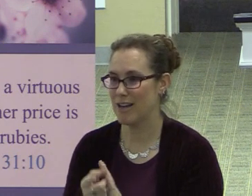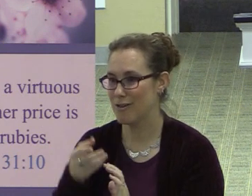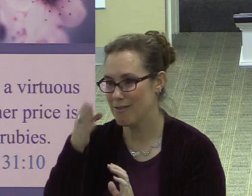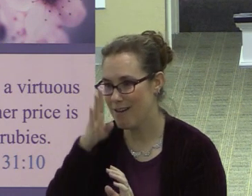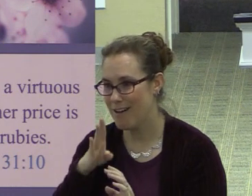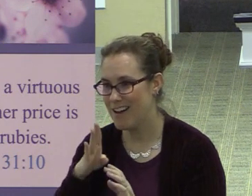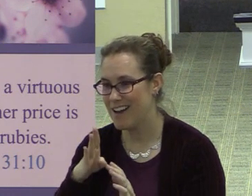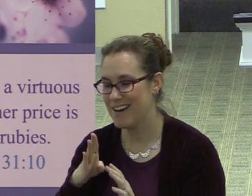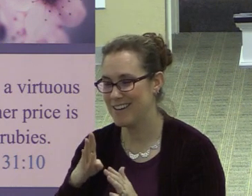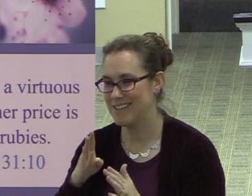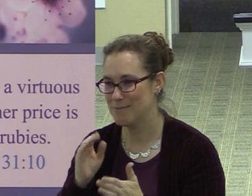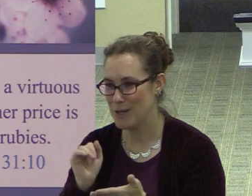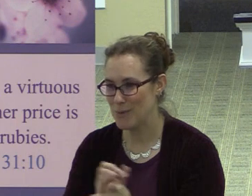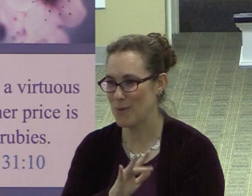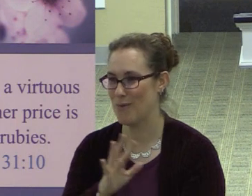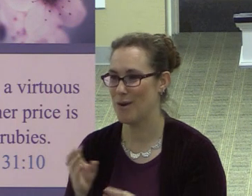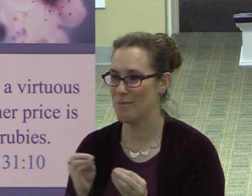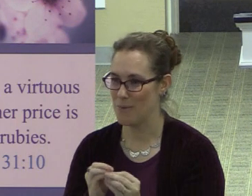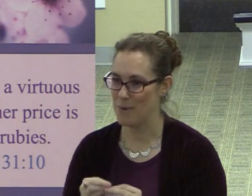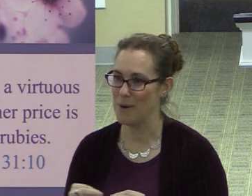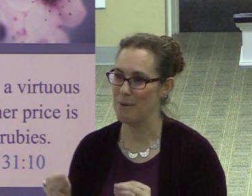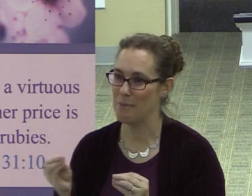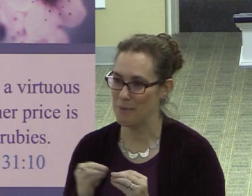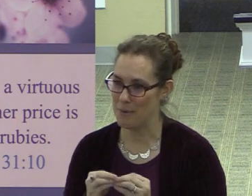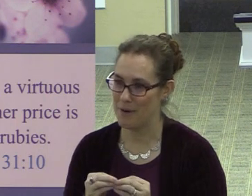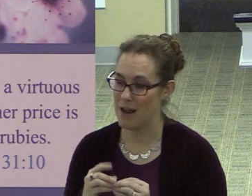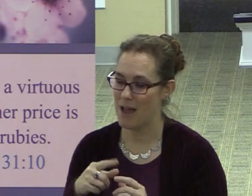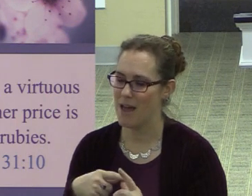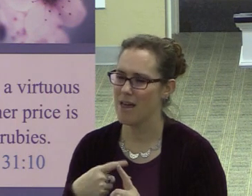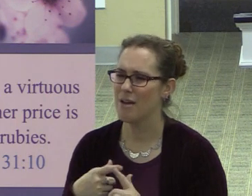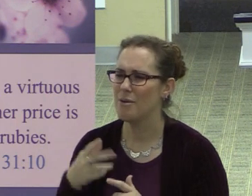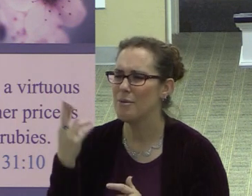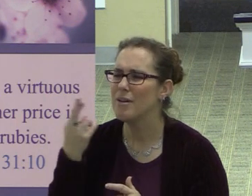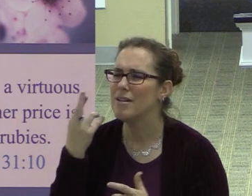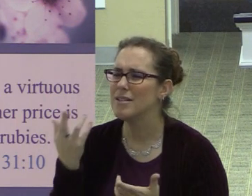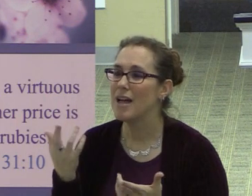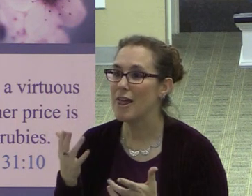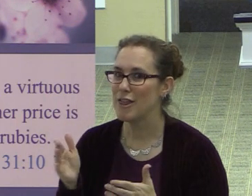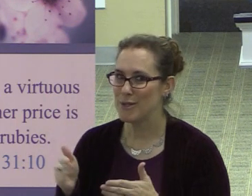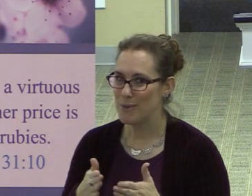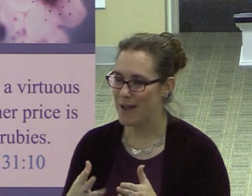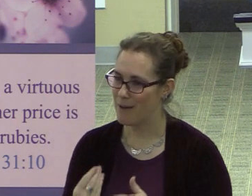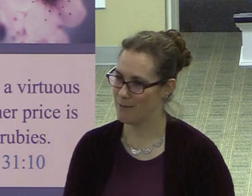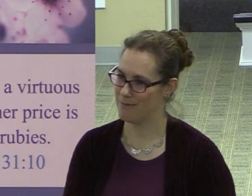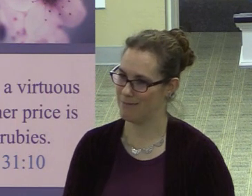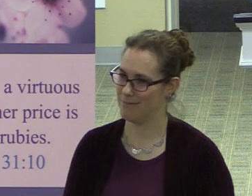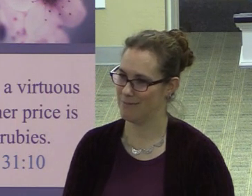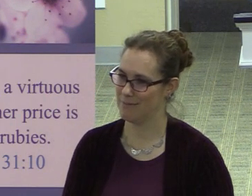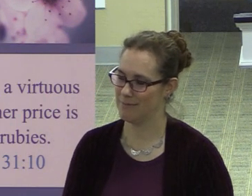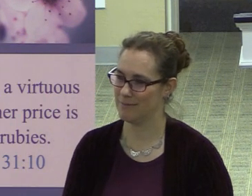getting glorified more and more. You know what they're realizing? There's a way out.